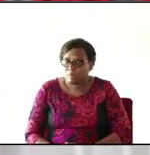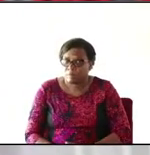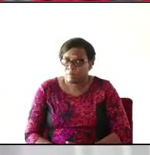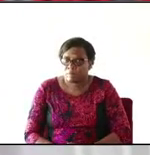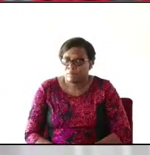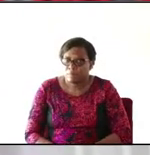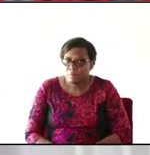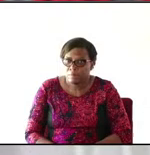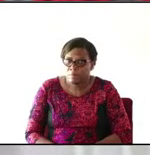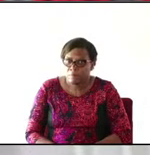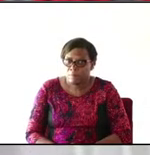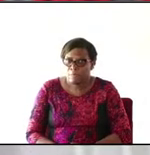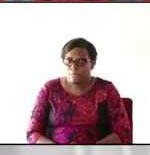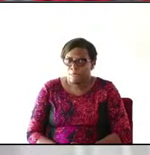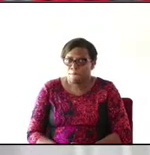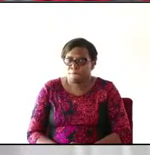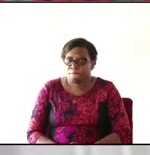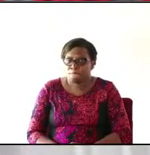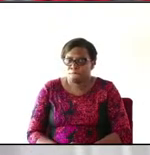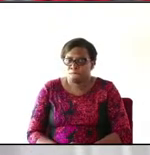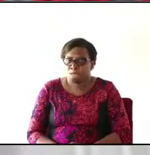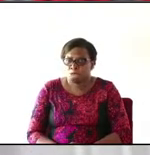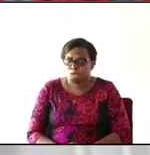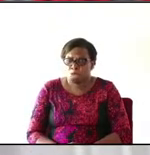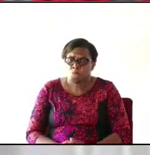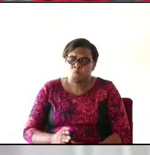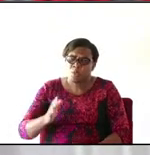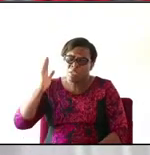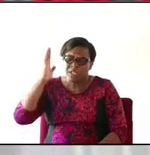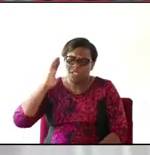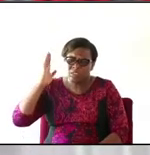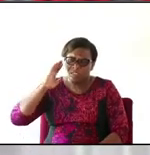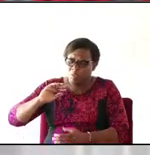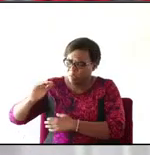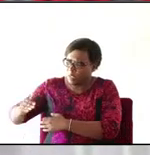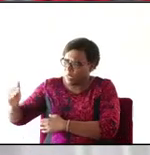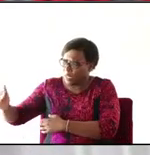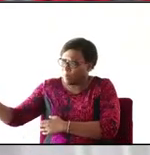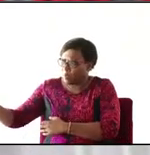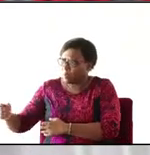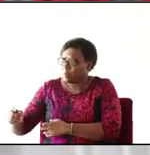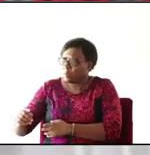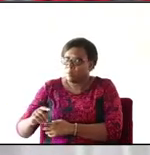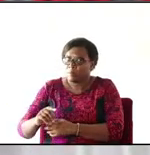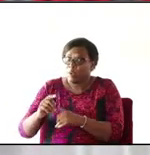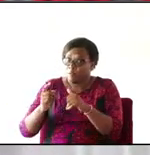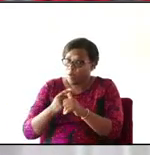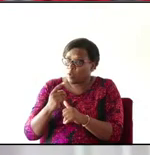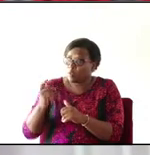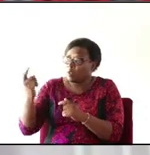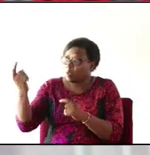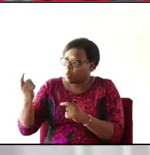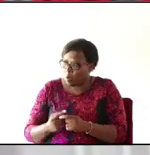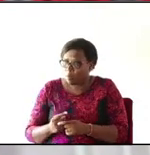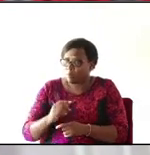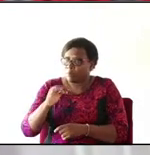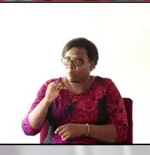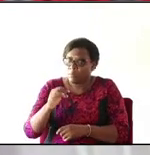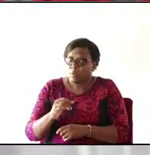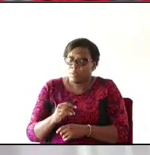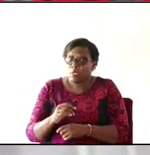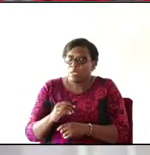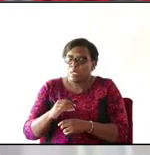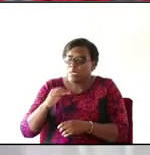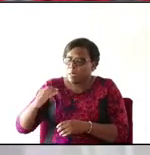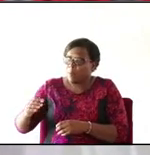communities and neighbors would ensure, but good old days I call it, neighbors would ensure that they go over with a welcome gift